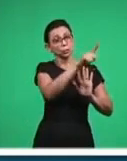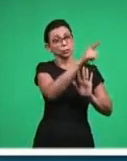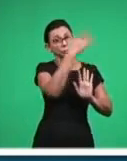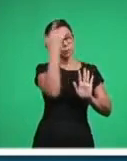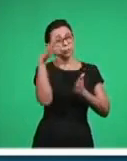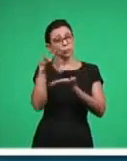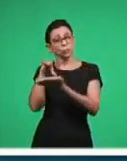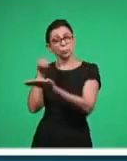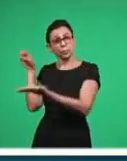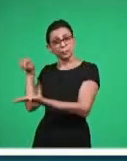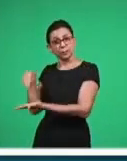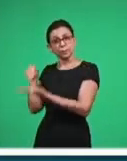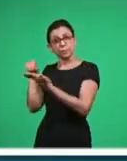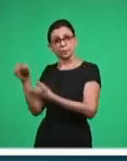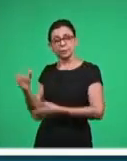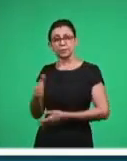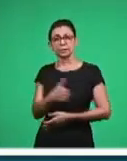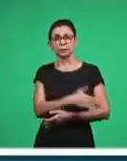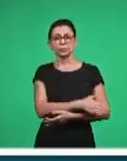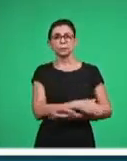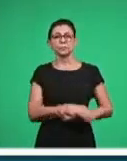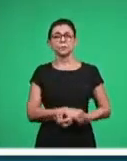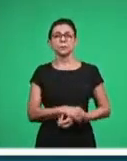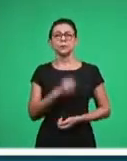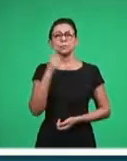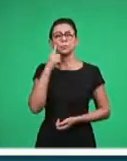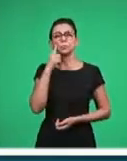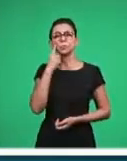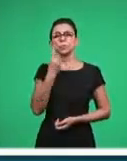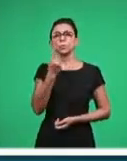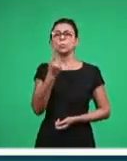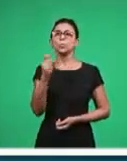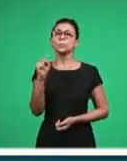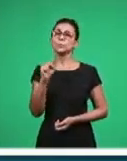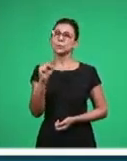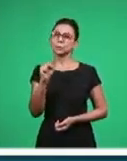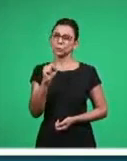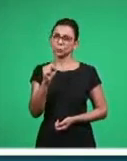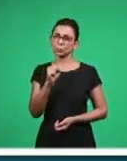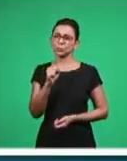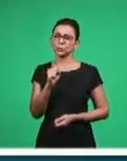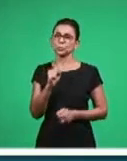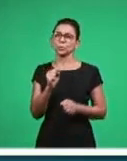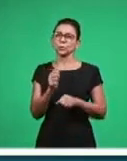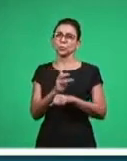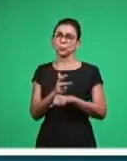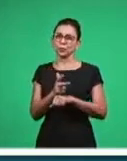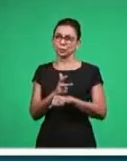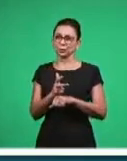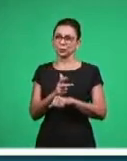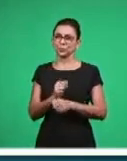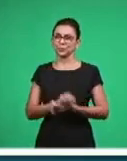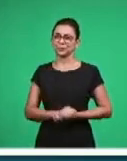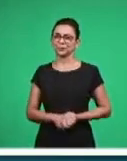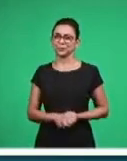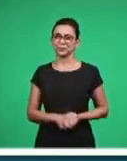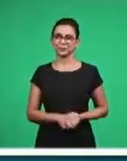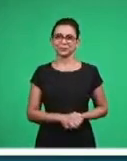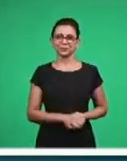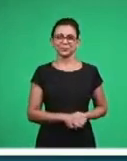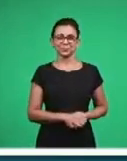And we want to just inform that we are using these social media sites as seriously as possible.